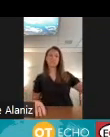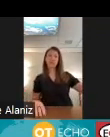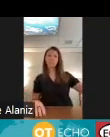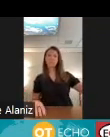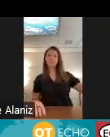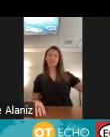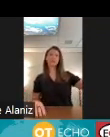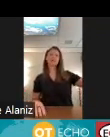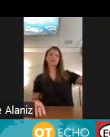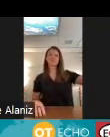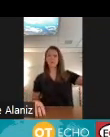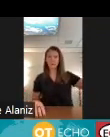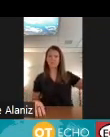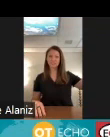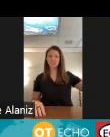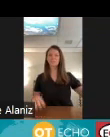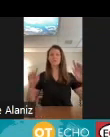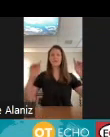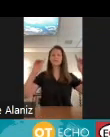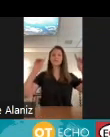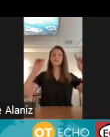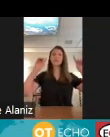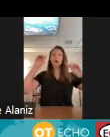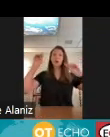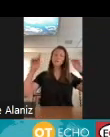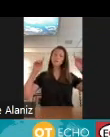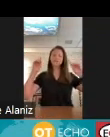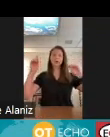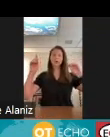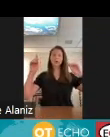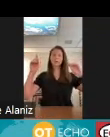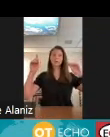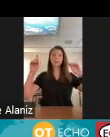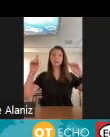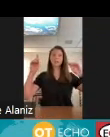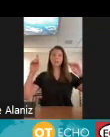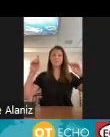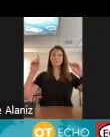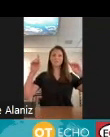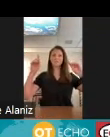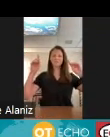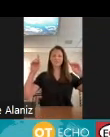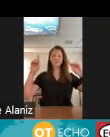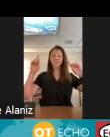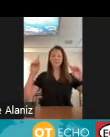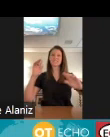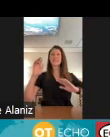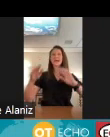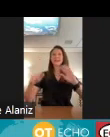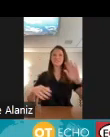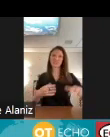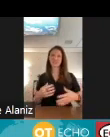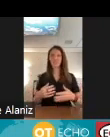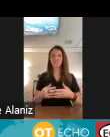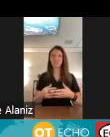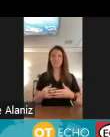see a shop there, and it's right past the shop. You have to hold on to all of those directions